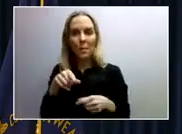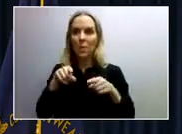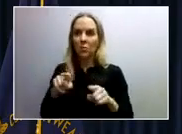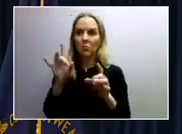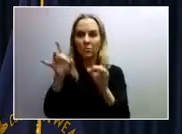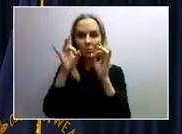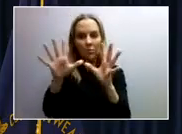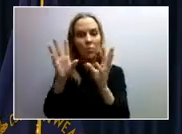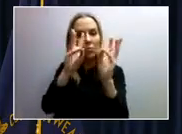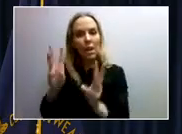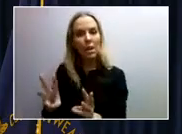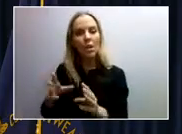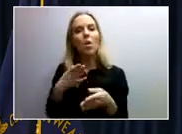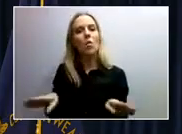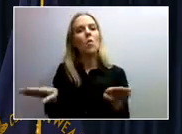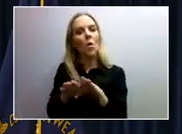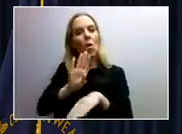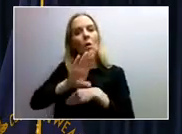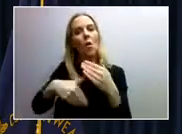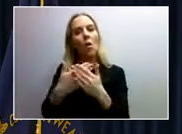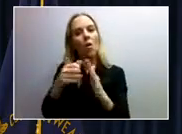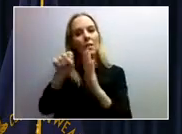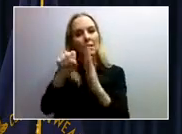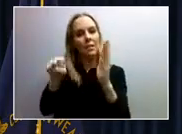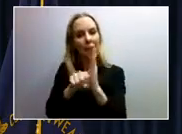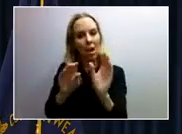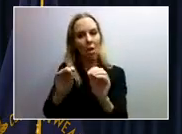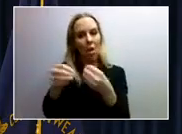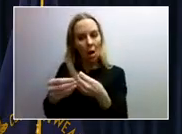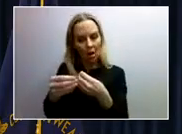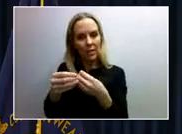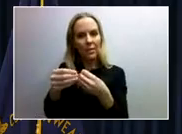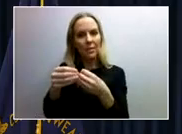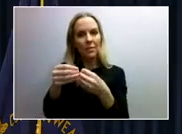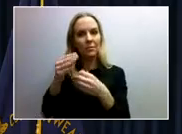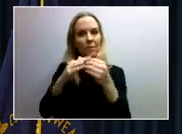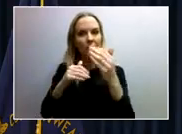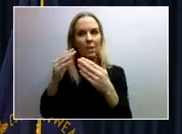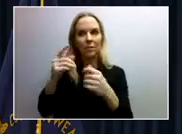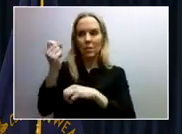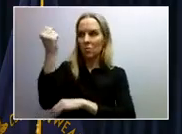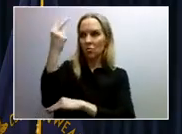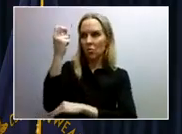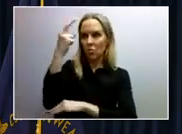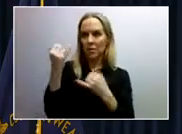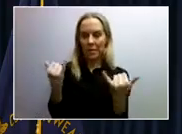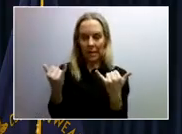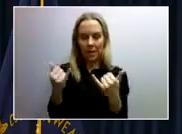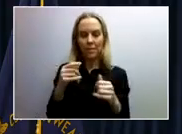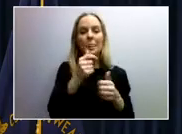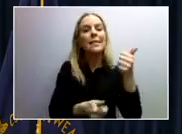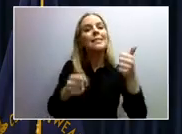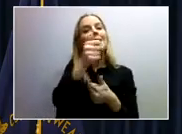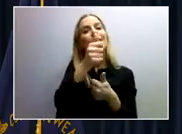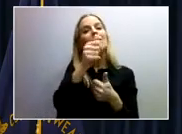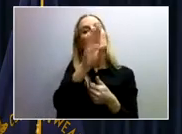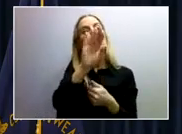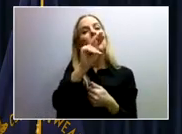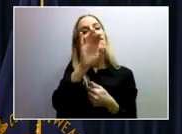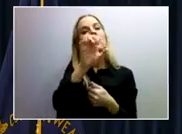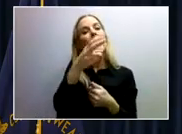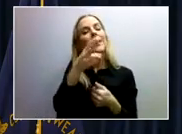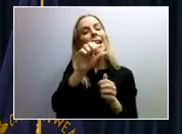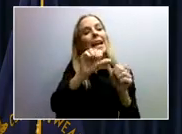all state office buildings as of noon. That was 30 minutes ago. Executive branch agencies will continue to provide services to